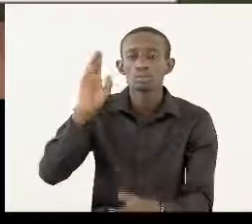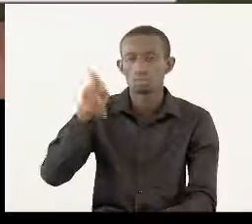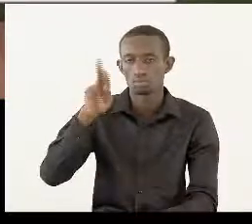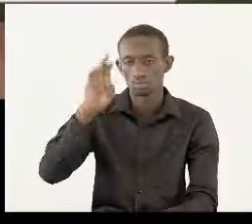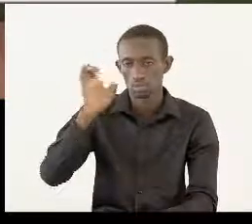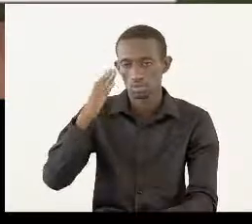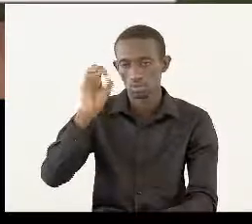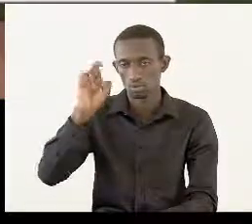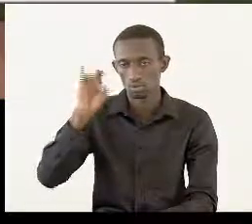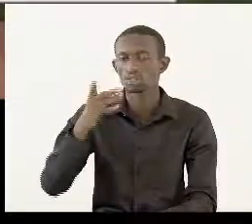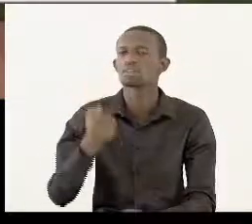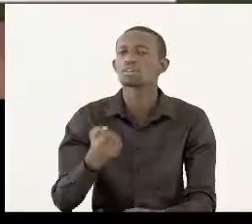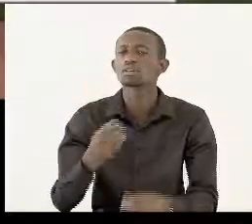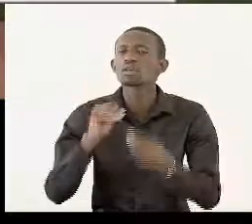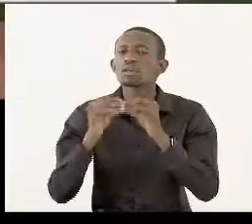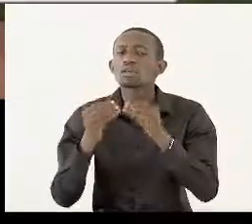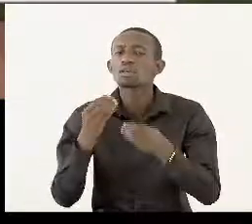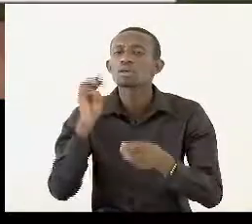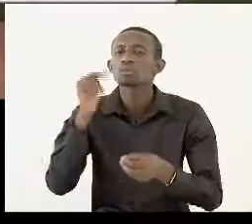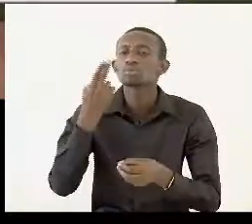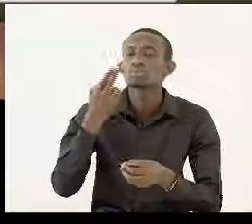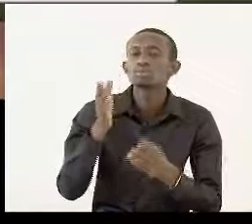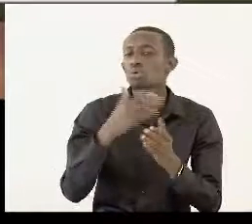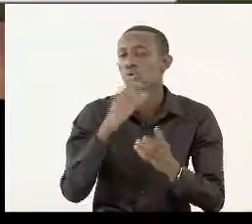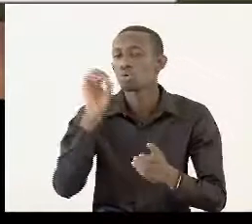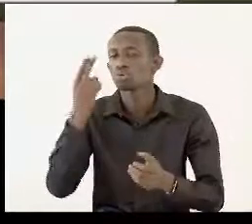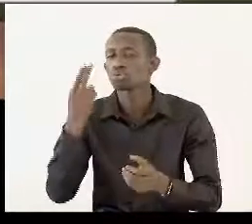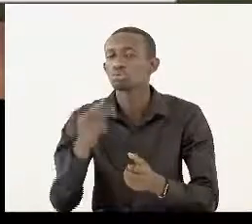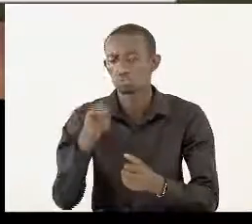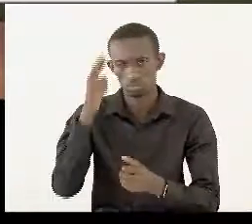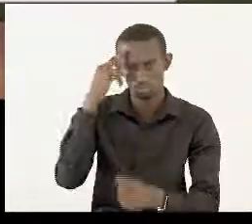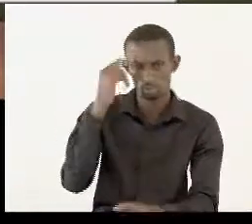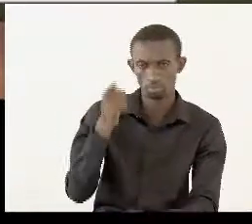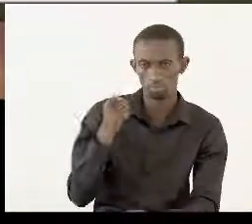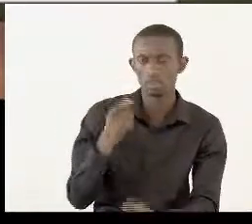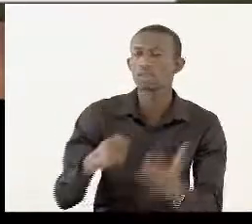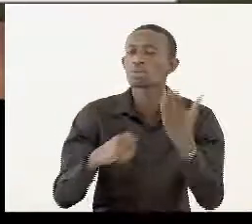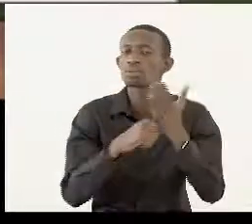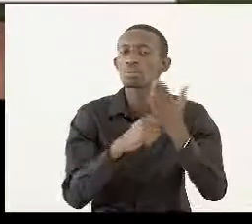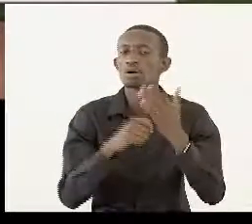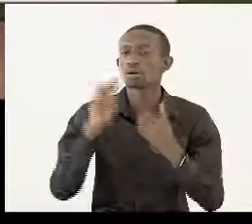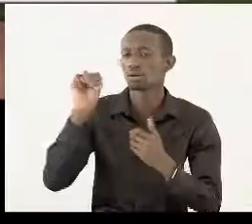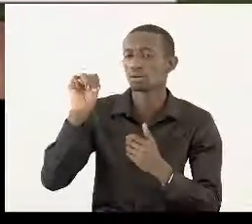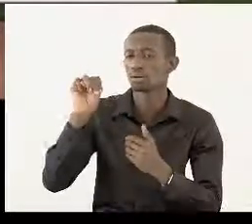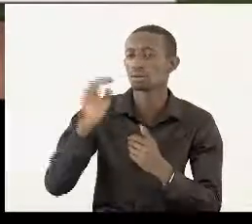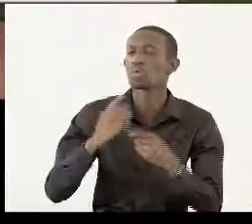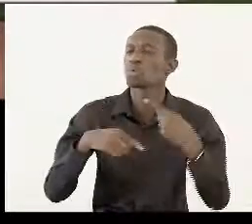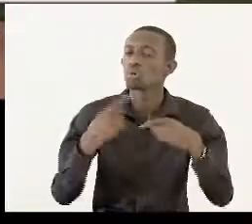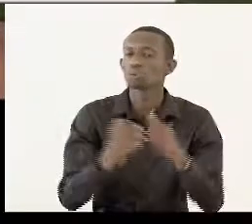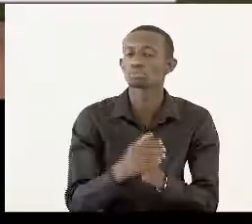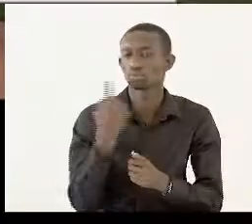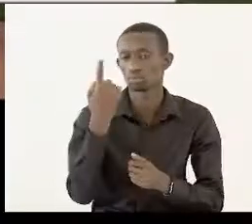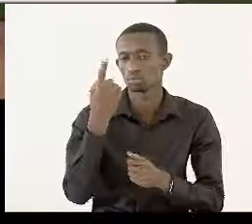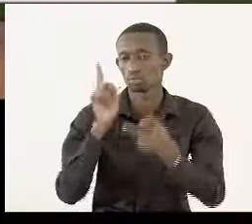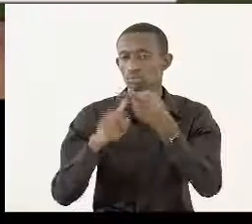have M2O2. And remember, the charge of M is always 1